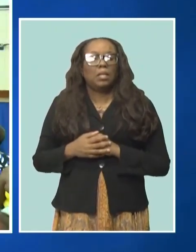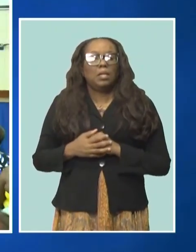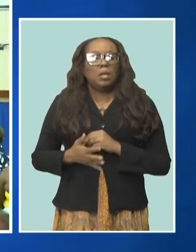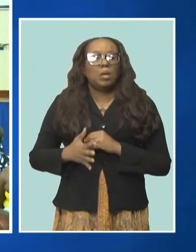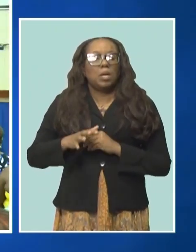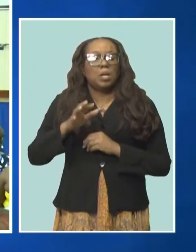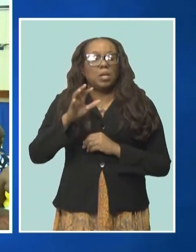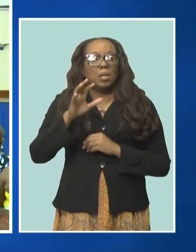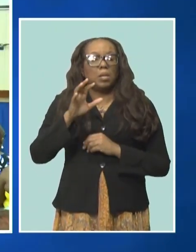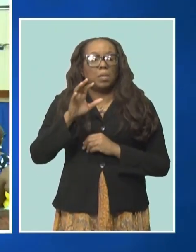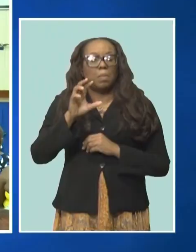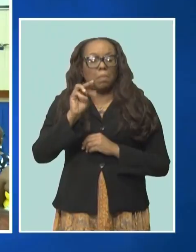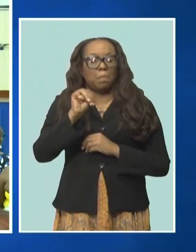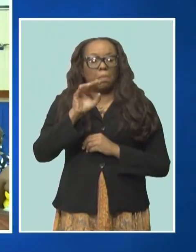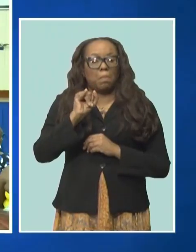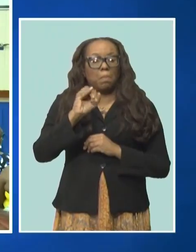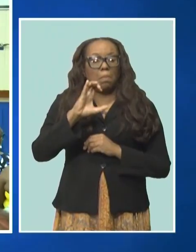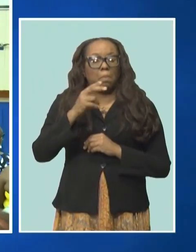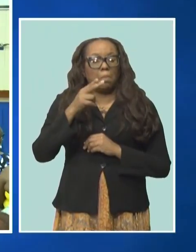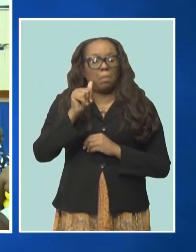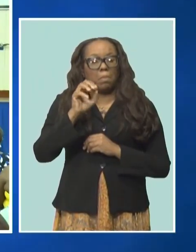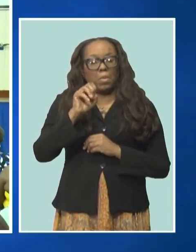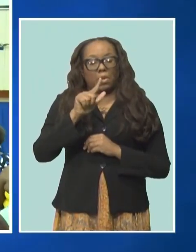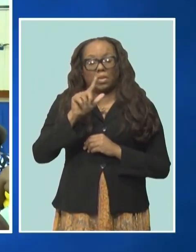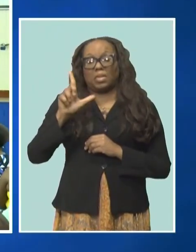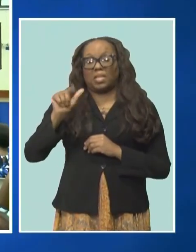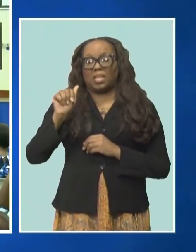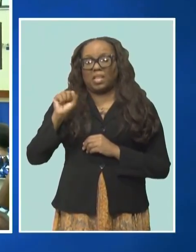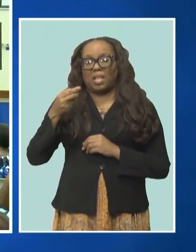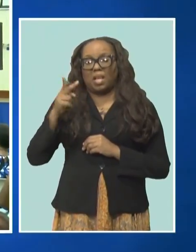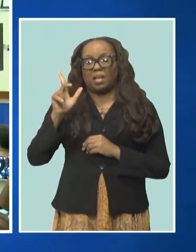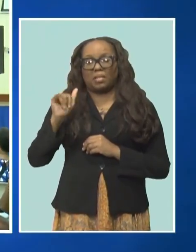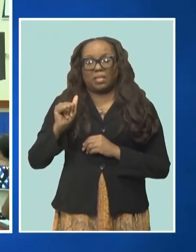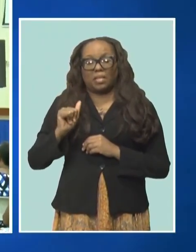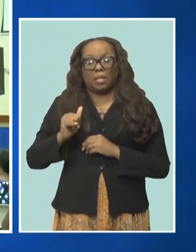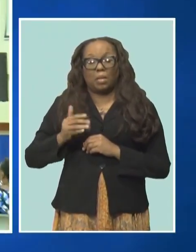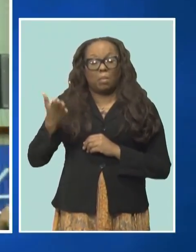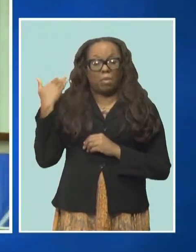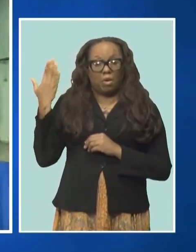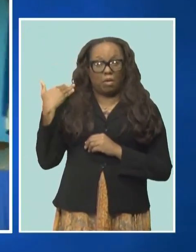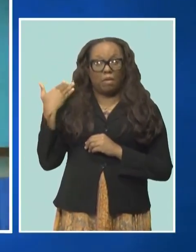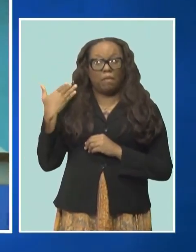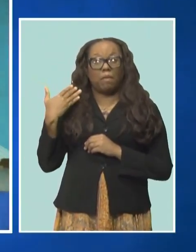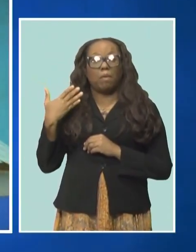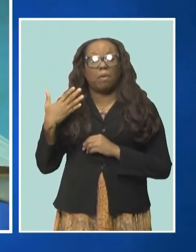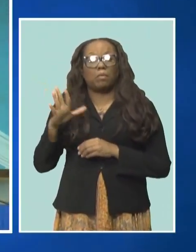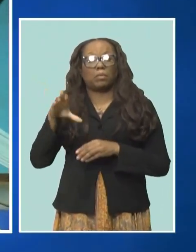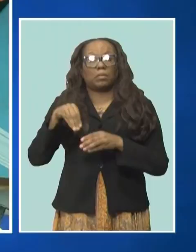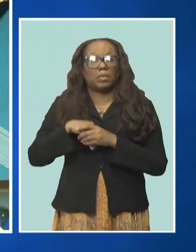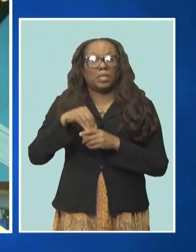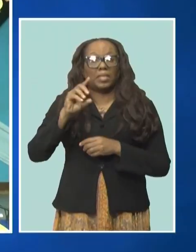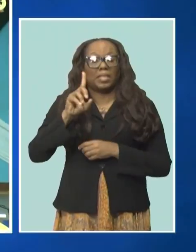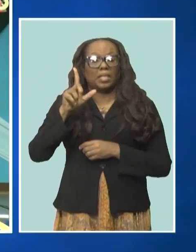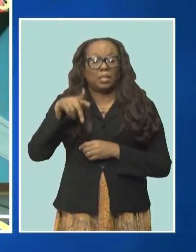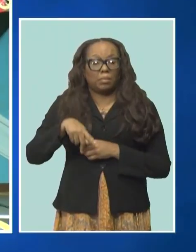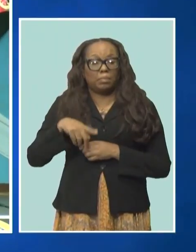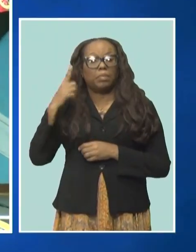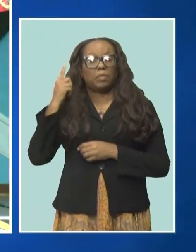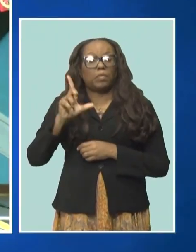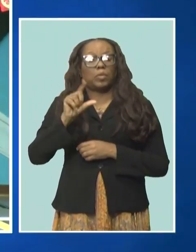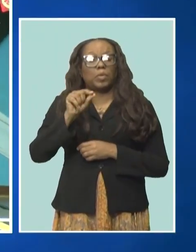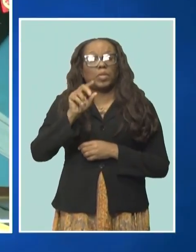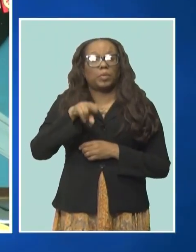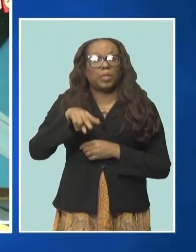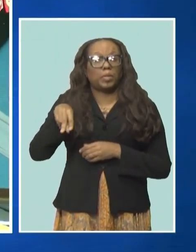for St. Philip North, Michael Lashley, who was the party's best performing candidate in the 2022 general